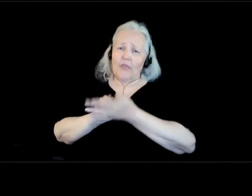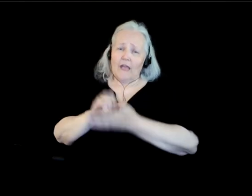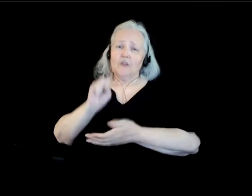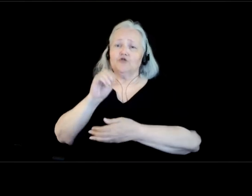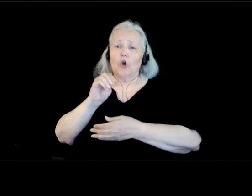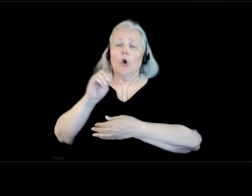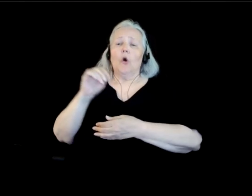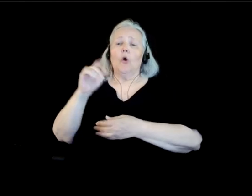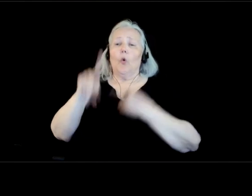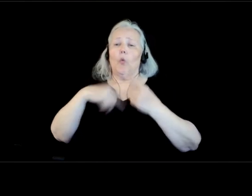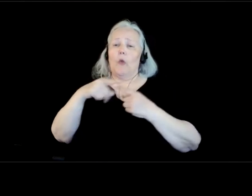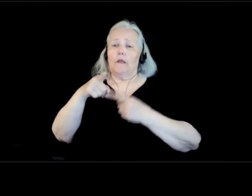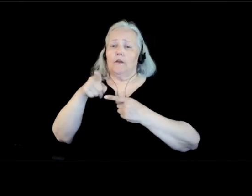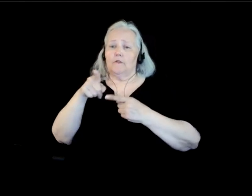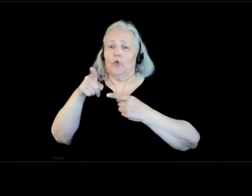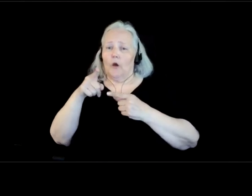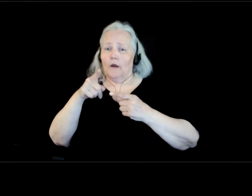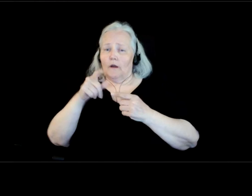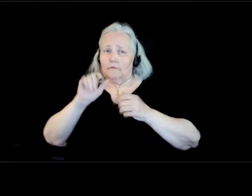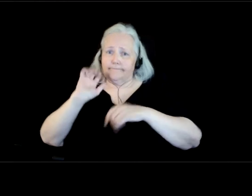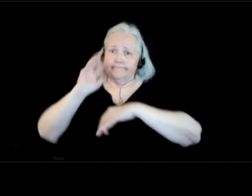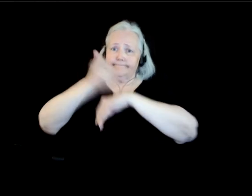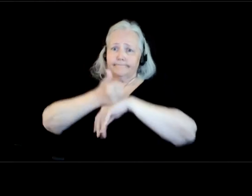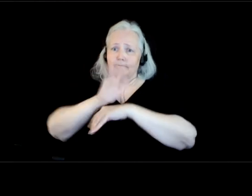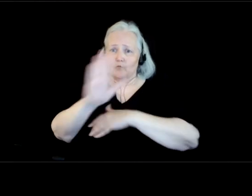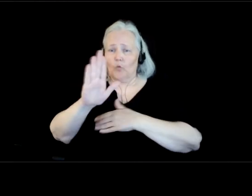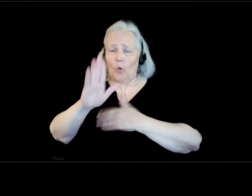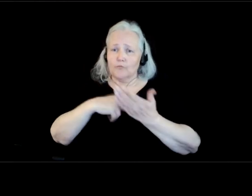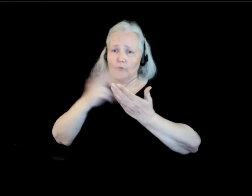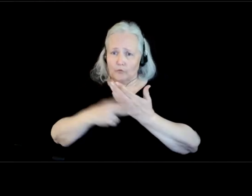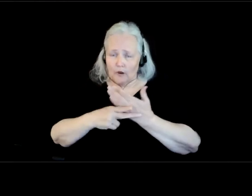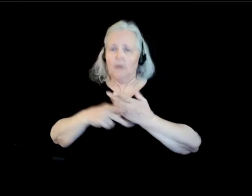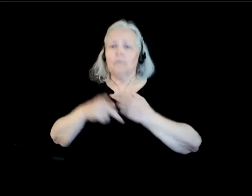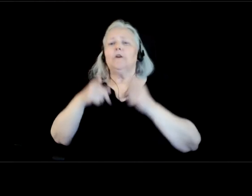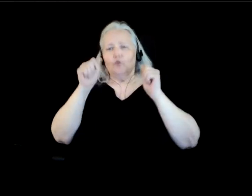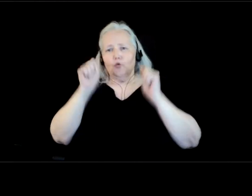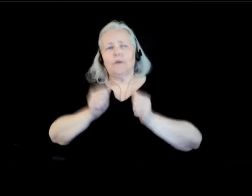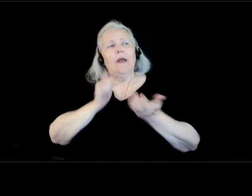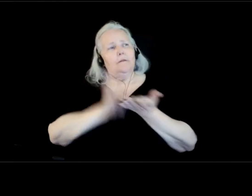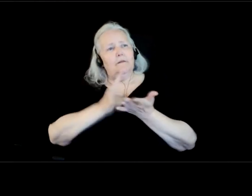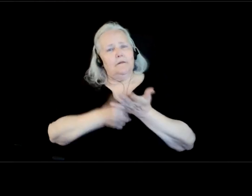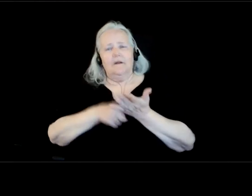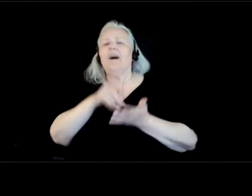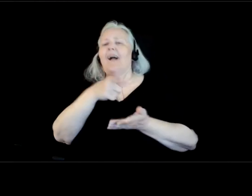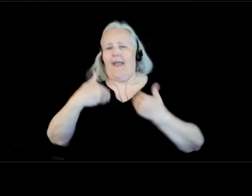it as the broader impact of your work, you should be able to make the case that it's in the budget.